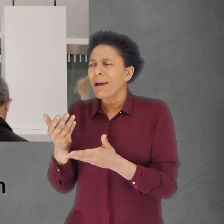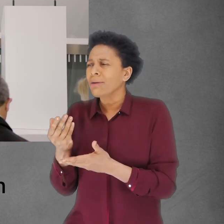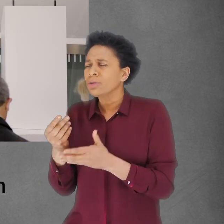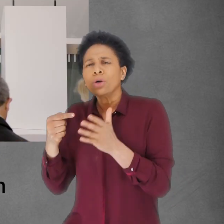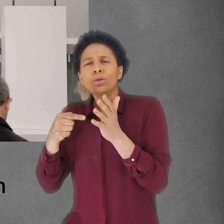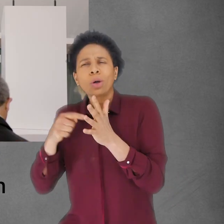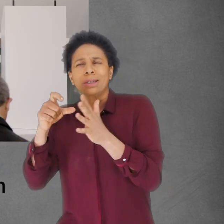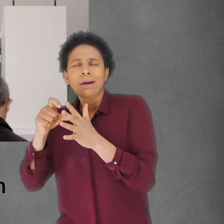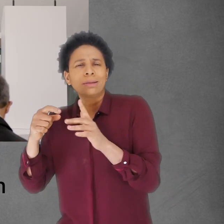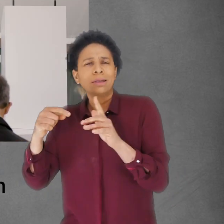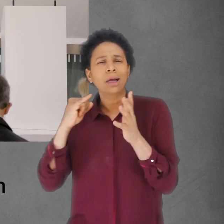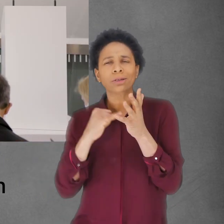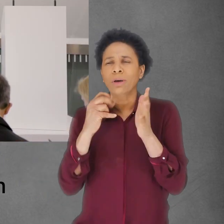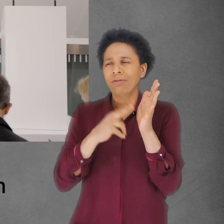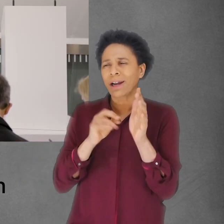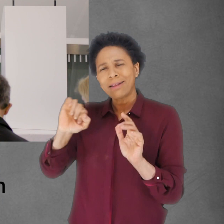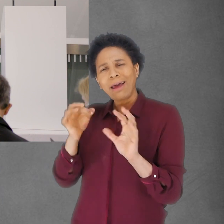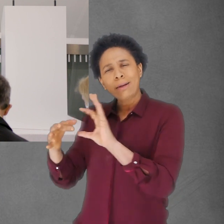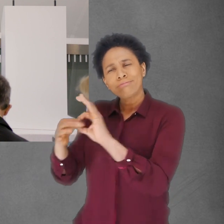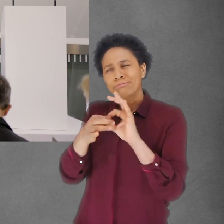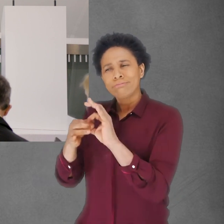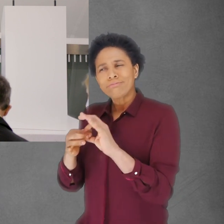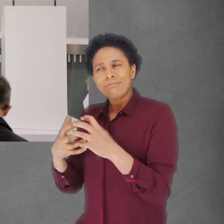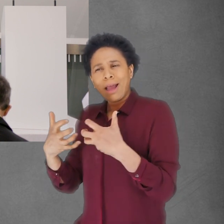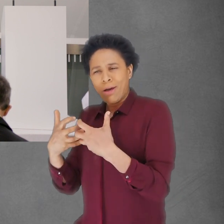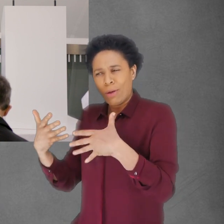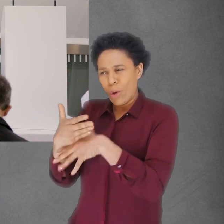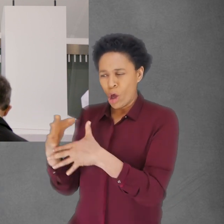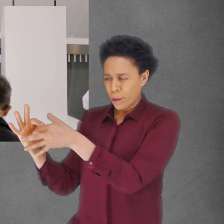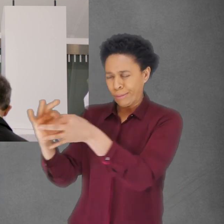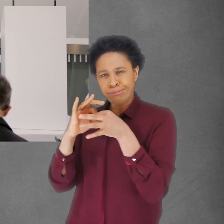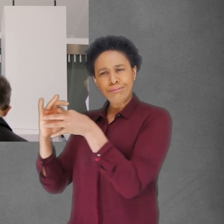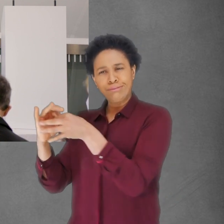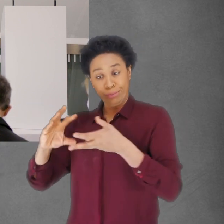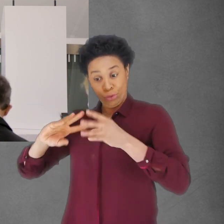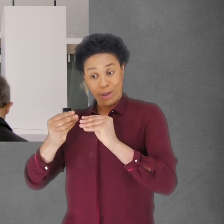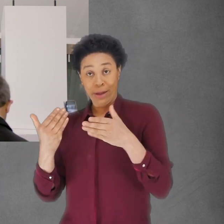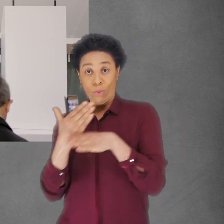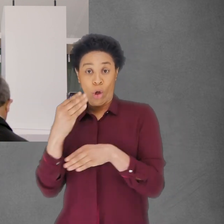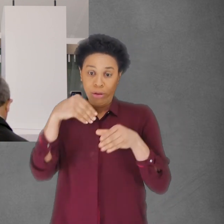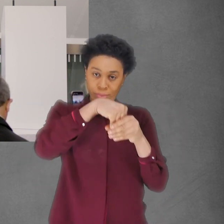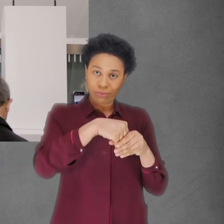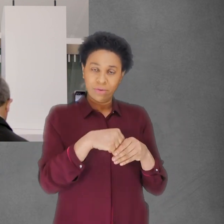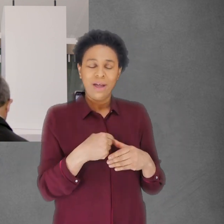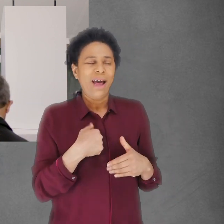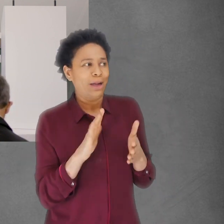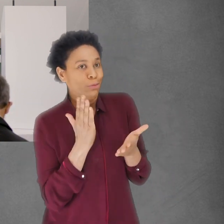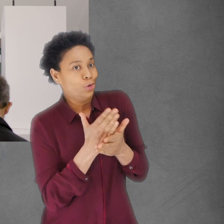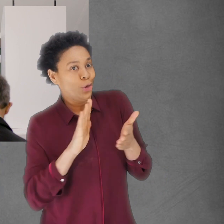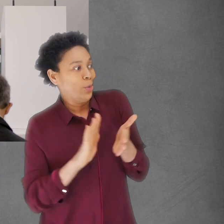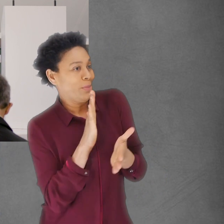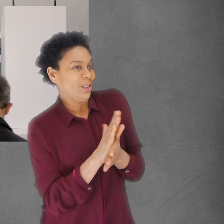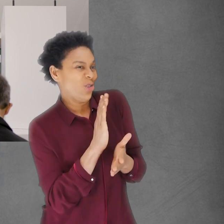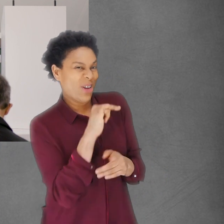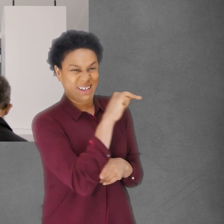the synergies between Torkwase and Sumayya rather than an introduction to the pavilion, which I'm sure you will all see and